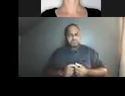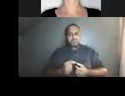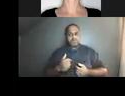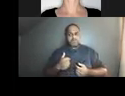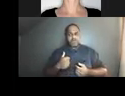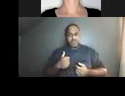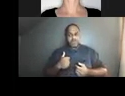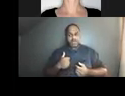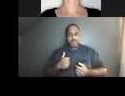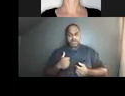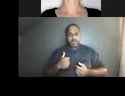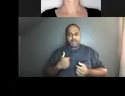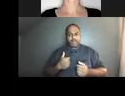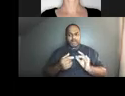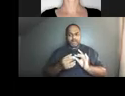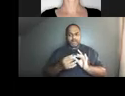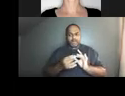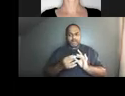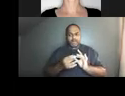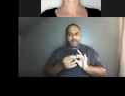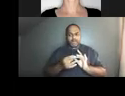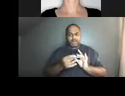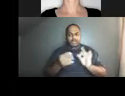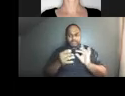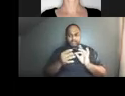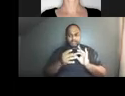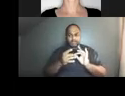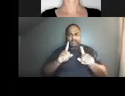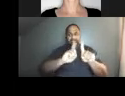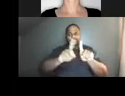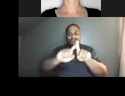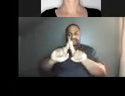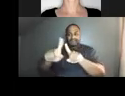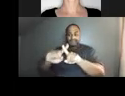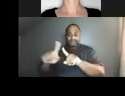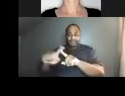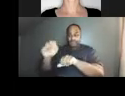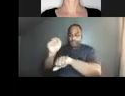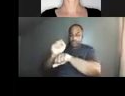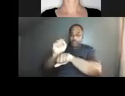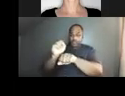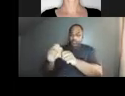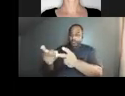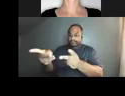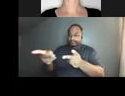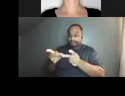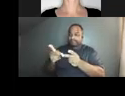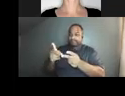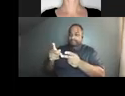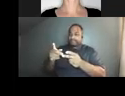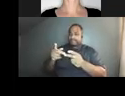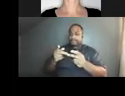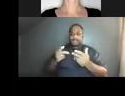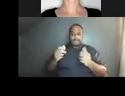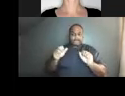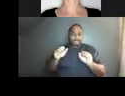they list different positions, job positions. So it's not